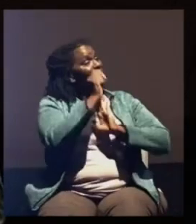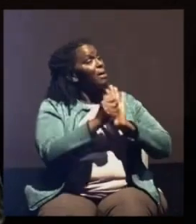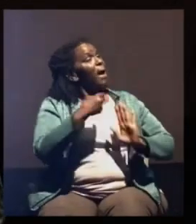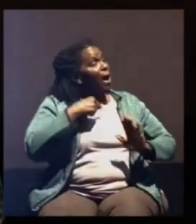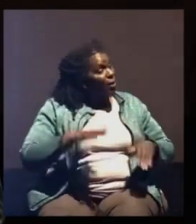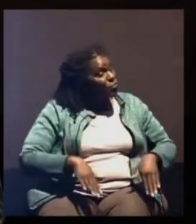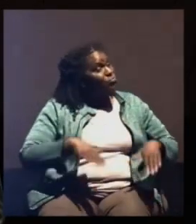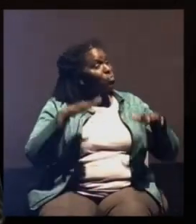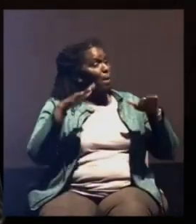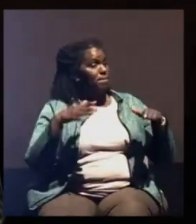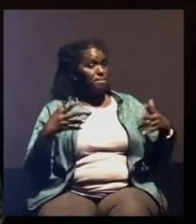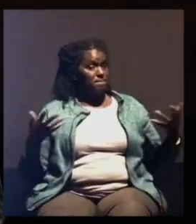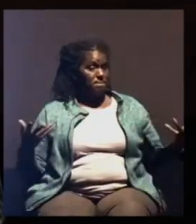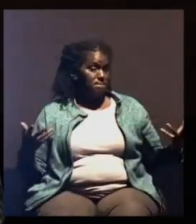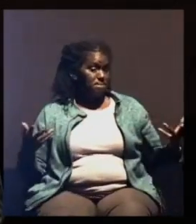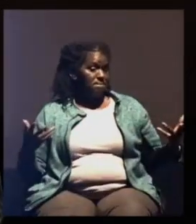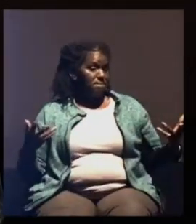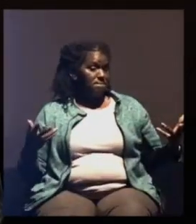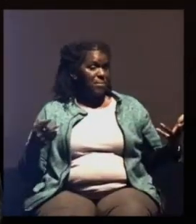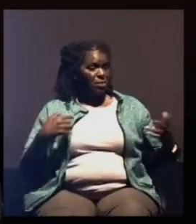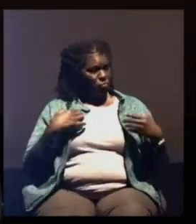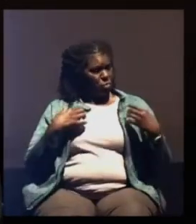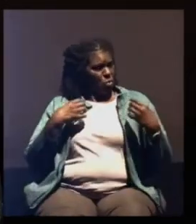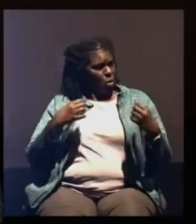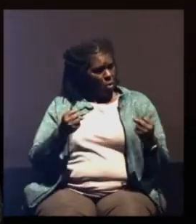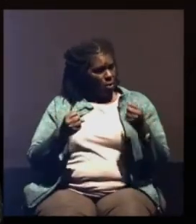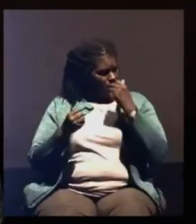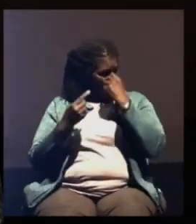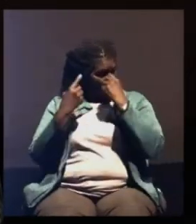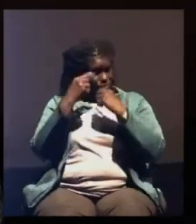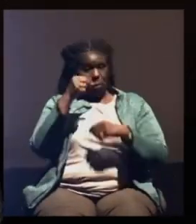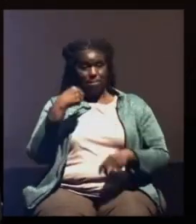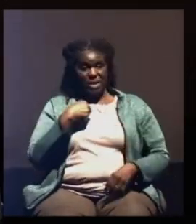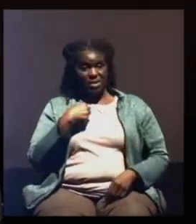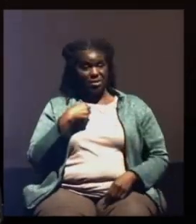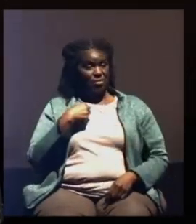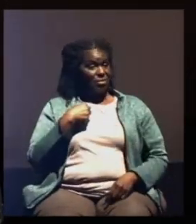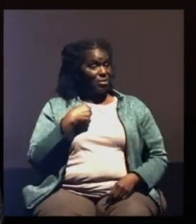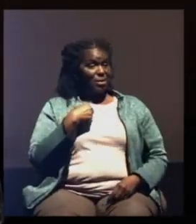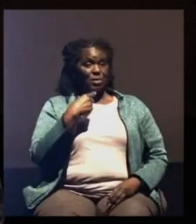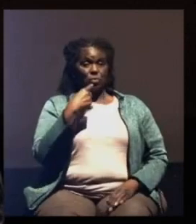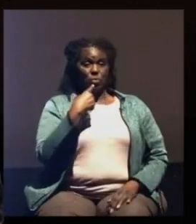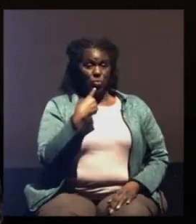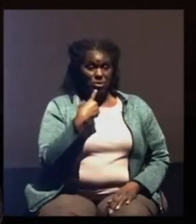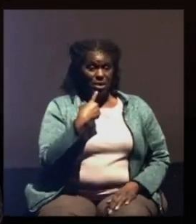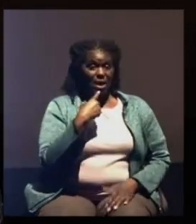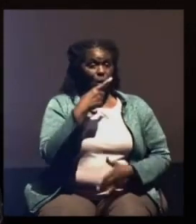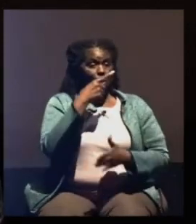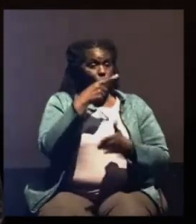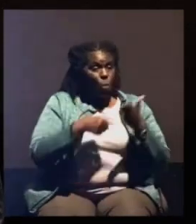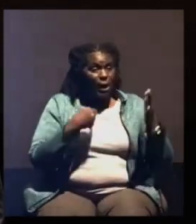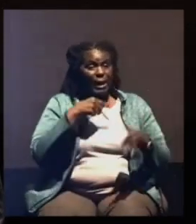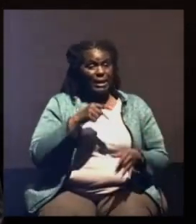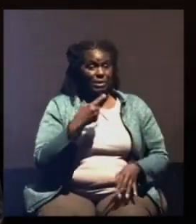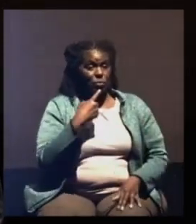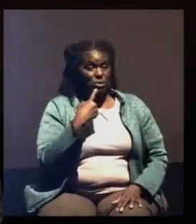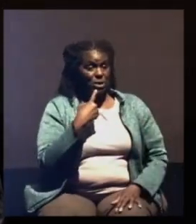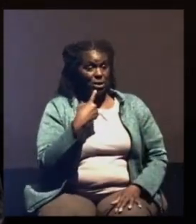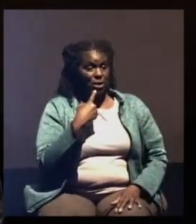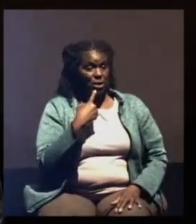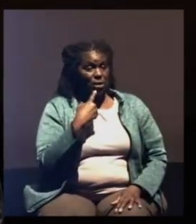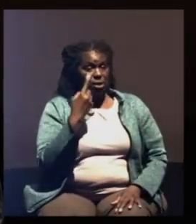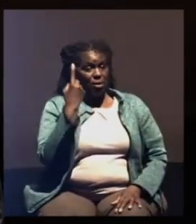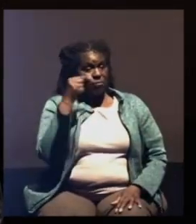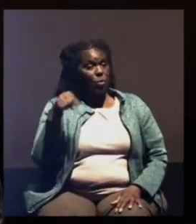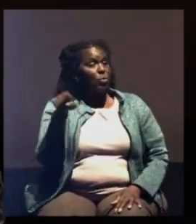in. So it takes courage. It took courage for me to come up here and say what needed to be said. For any of you who